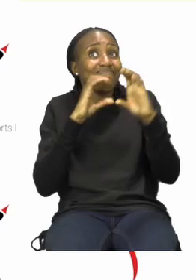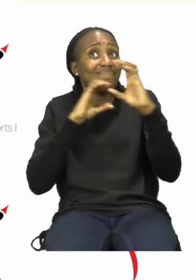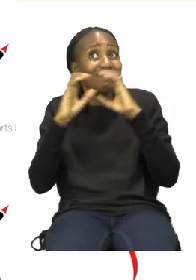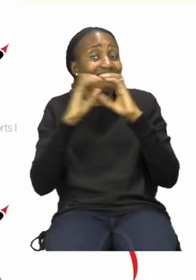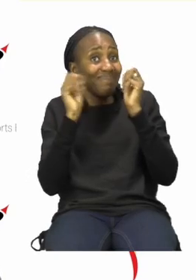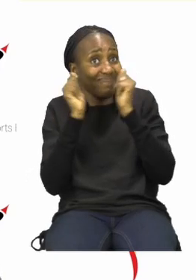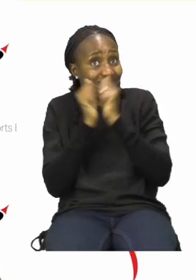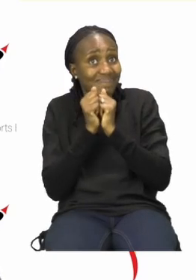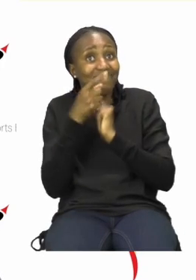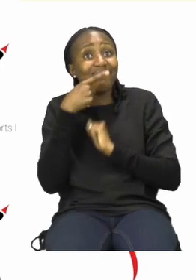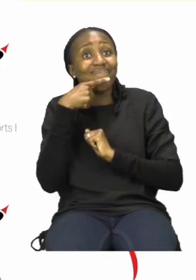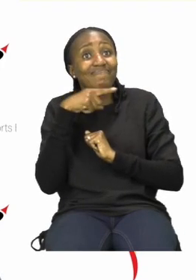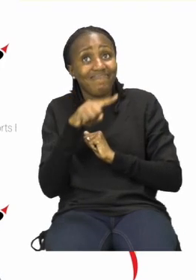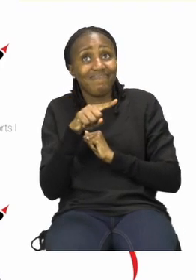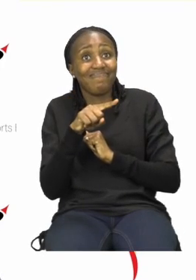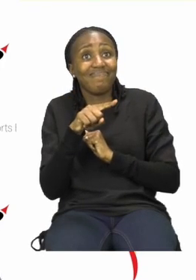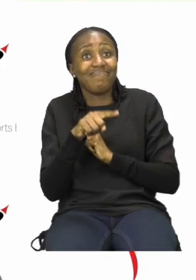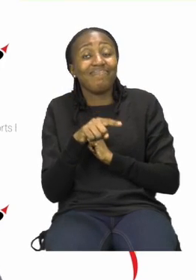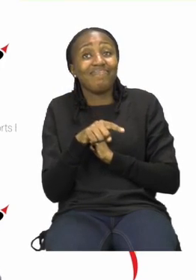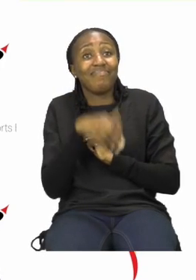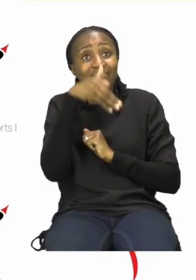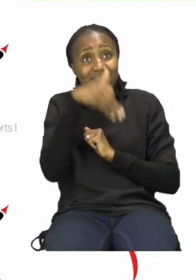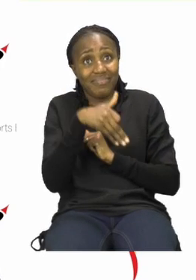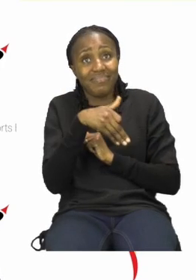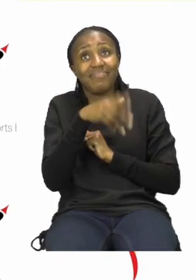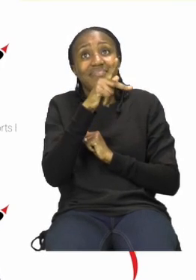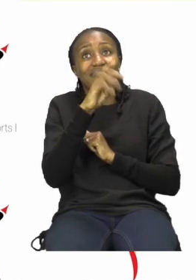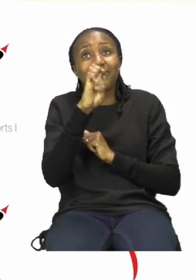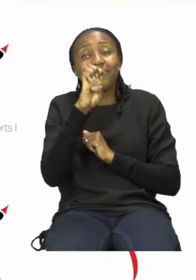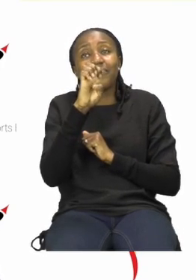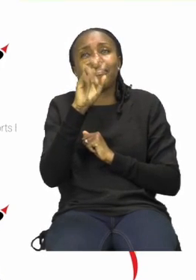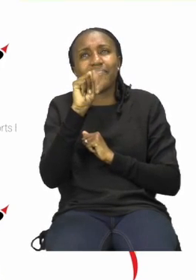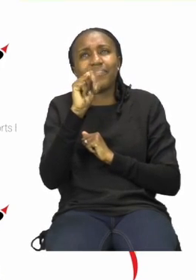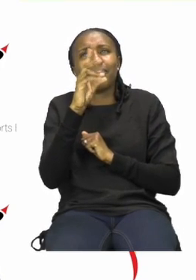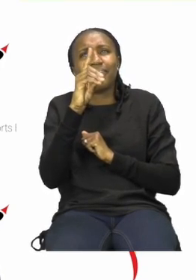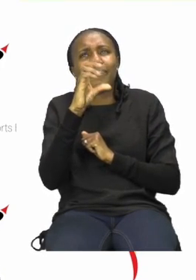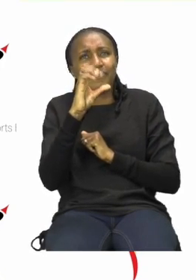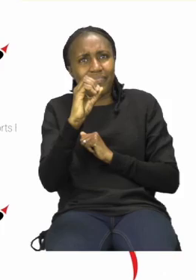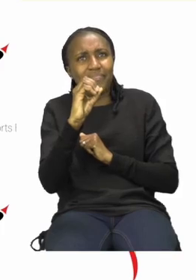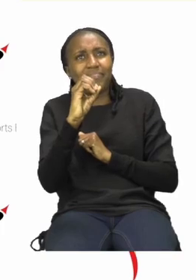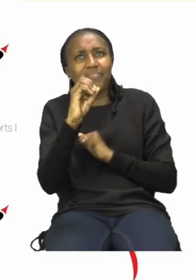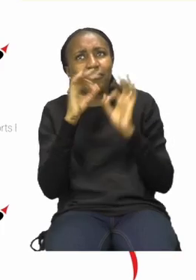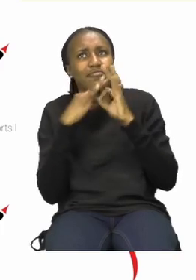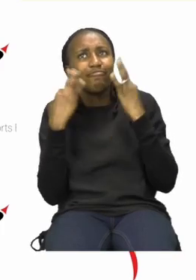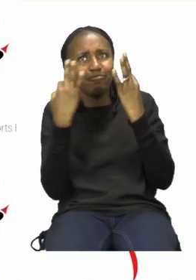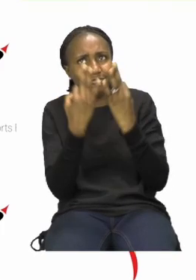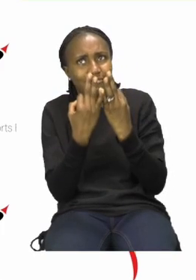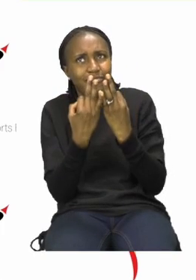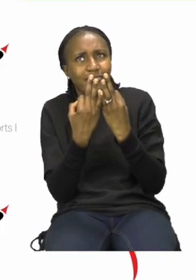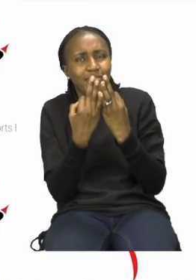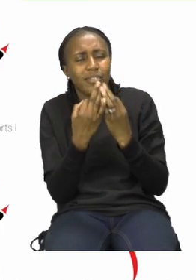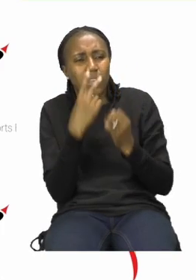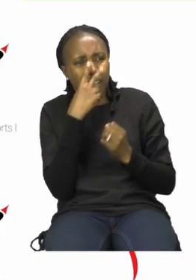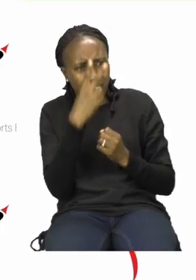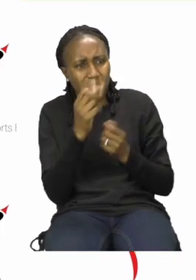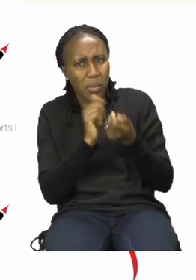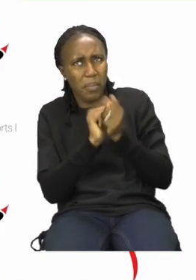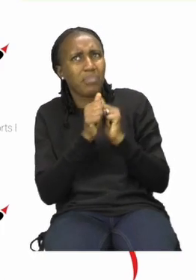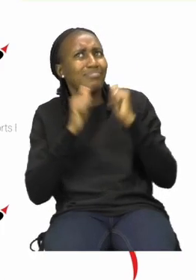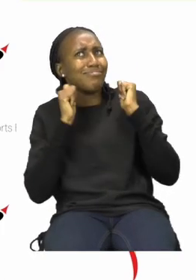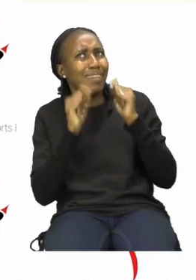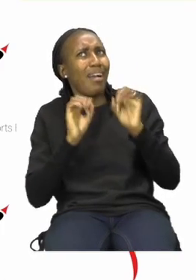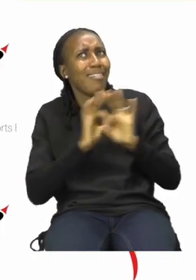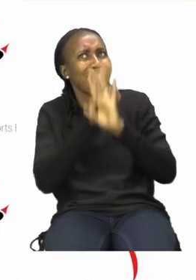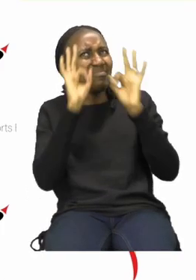quite a very, it's a beautiful discipline, I must say. Maybe just to add before we close off, why